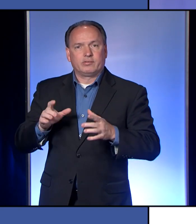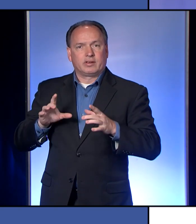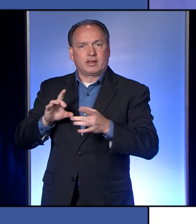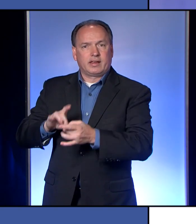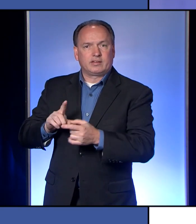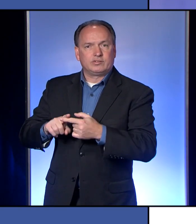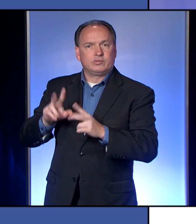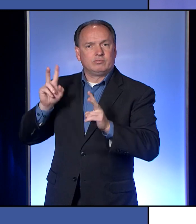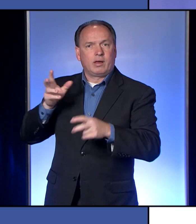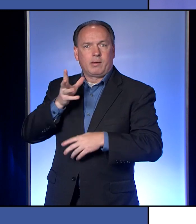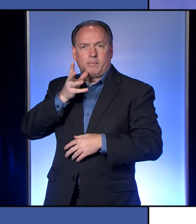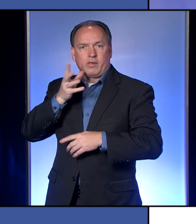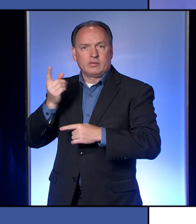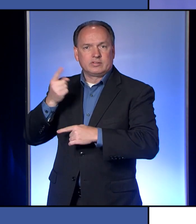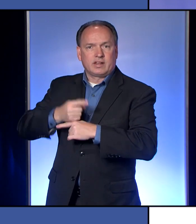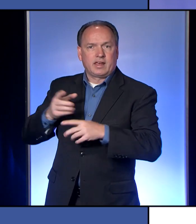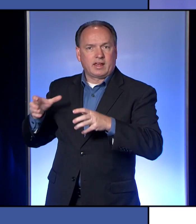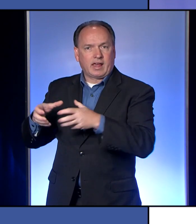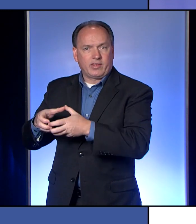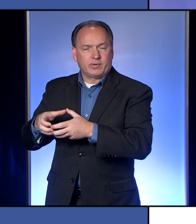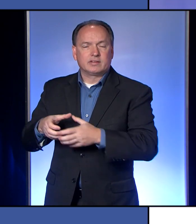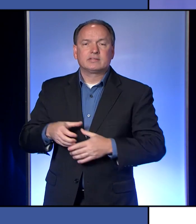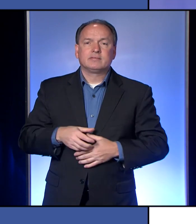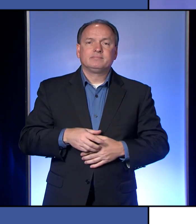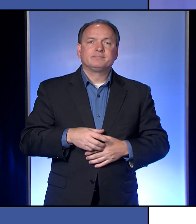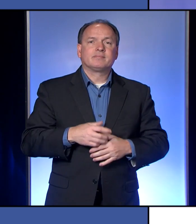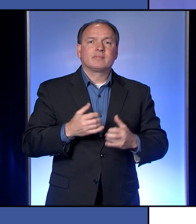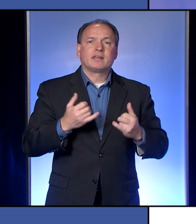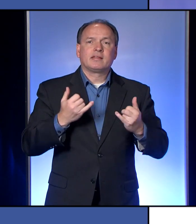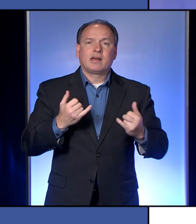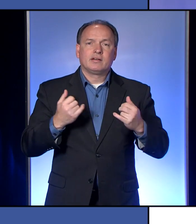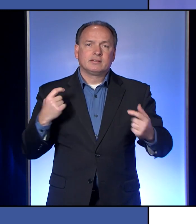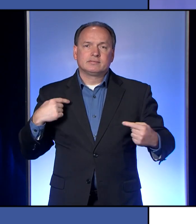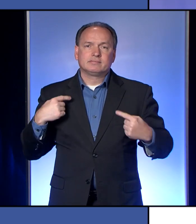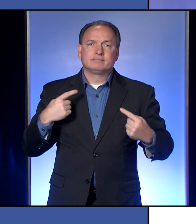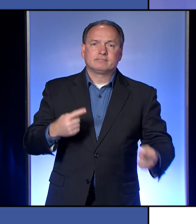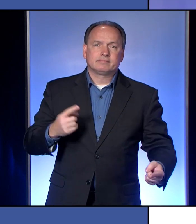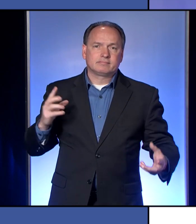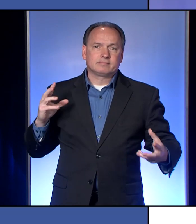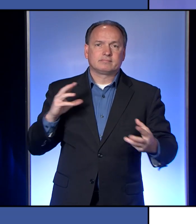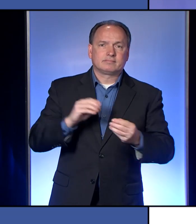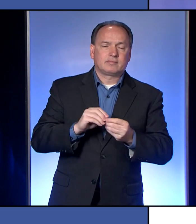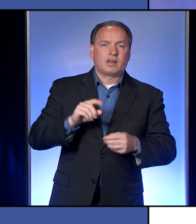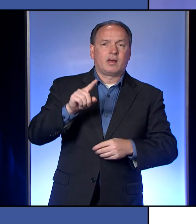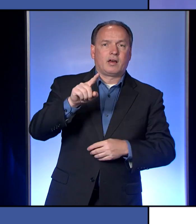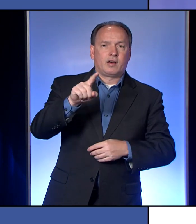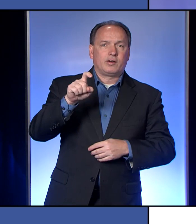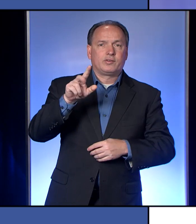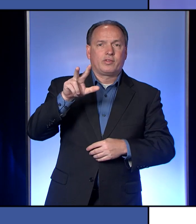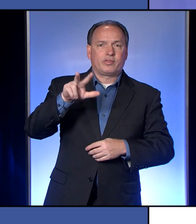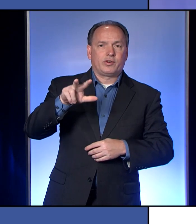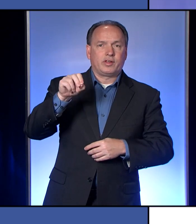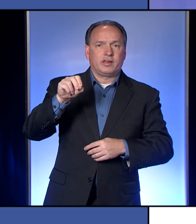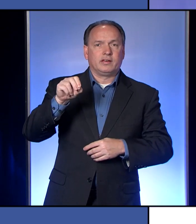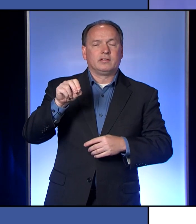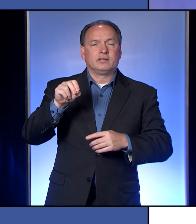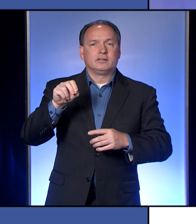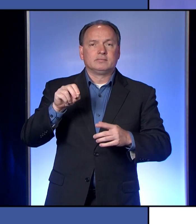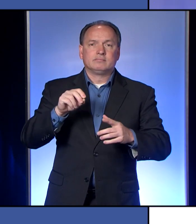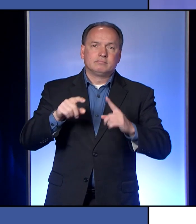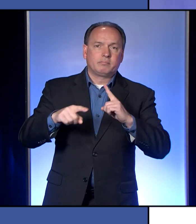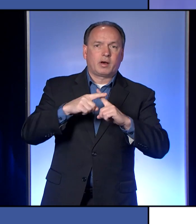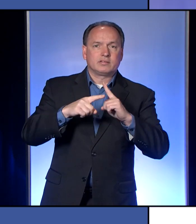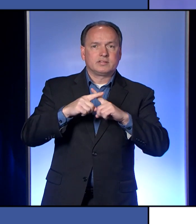gatherings. The numbers today to make our total 130 cumulative